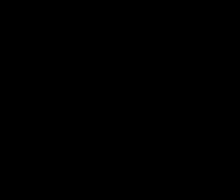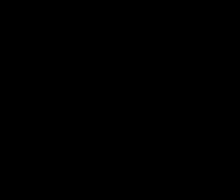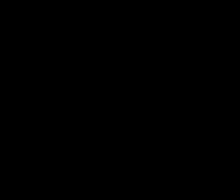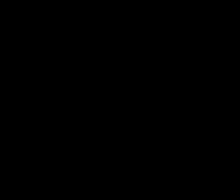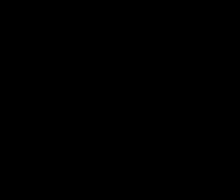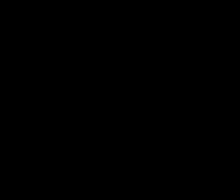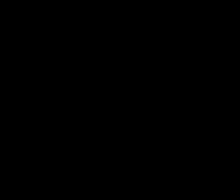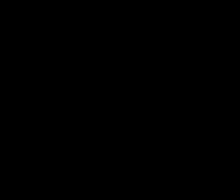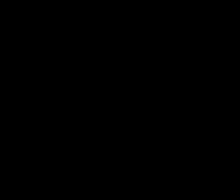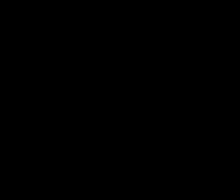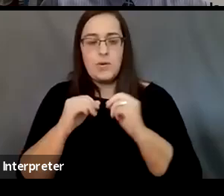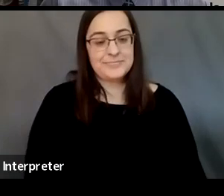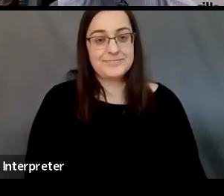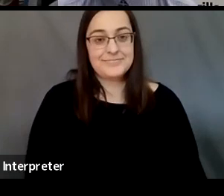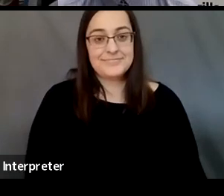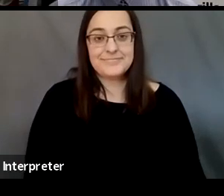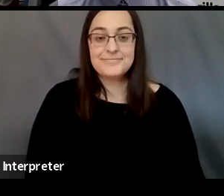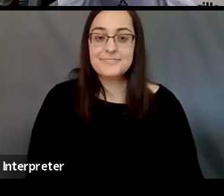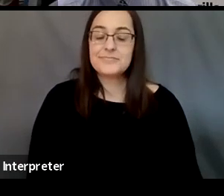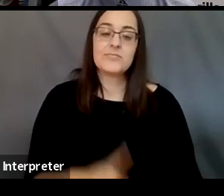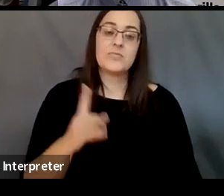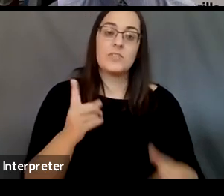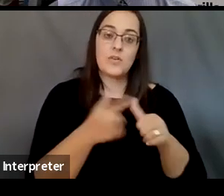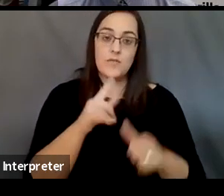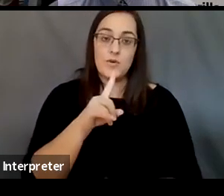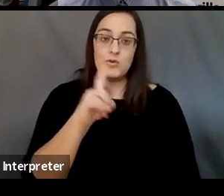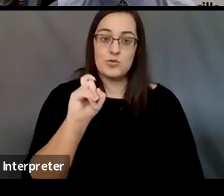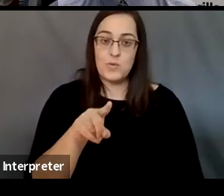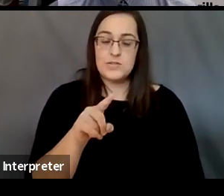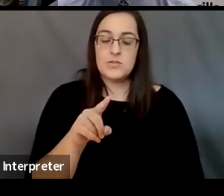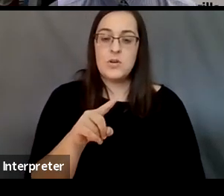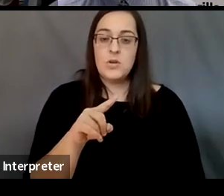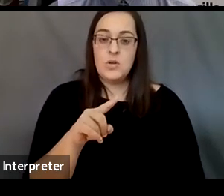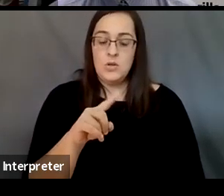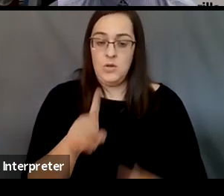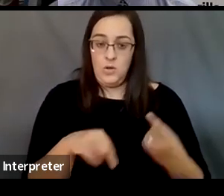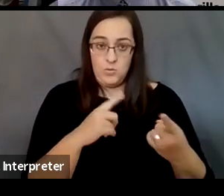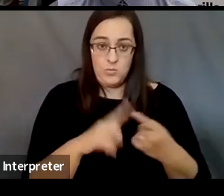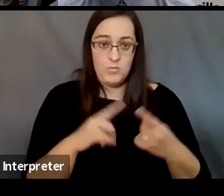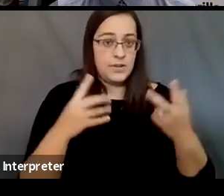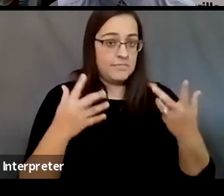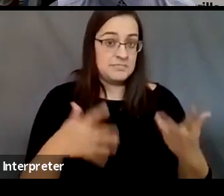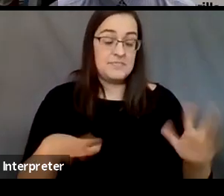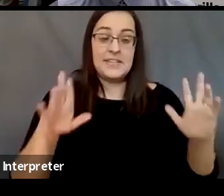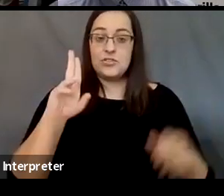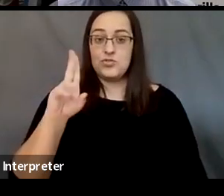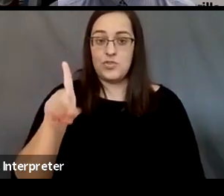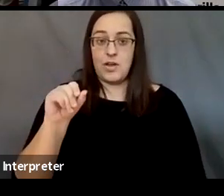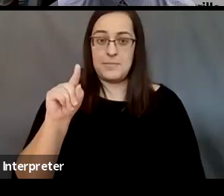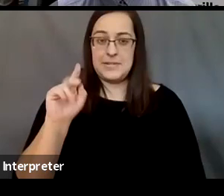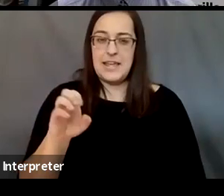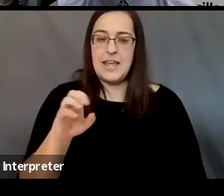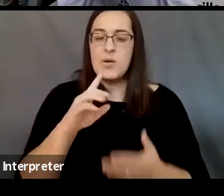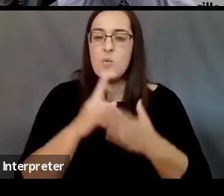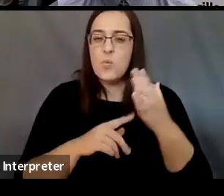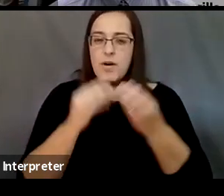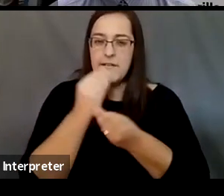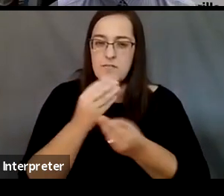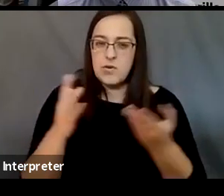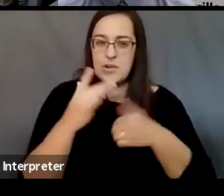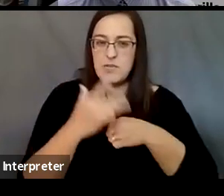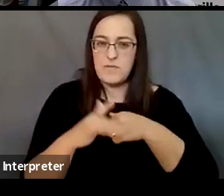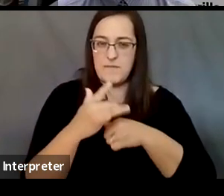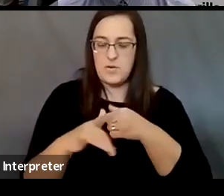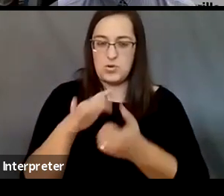you. First question is, when it's all complete and updated, what all information will be available on the